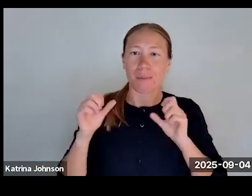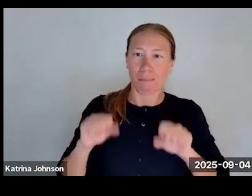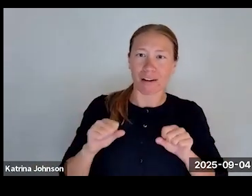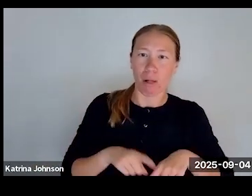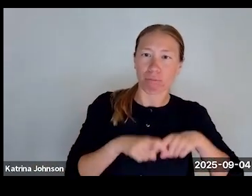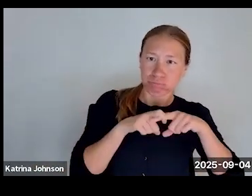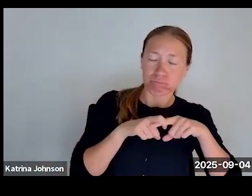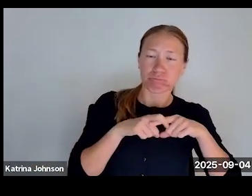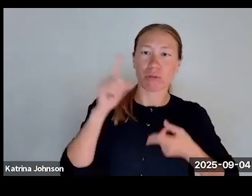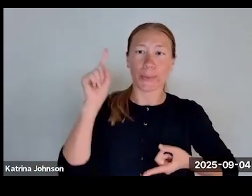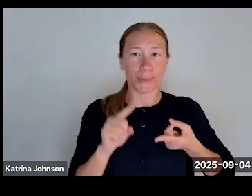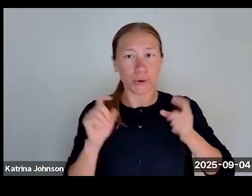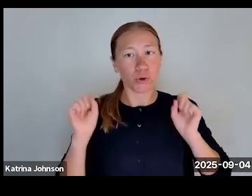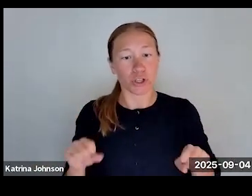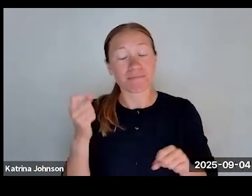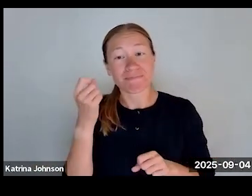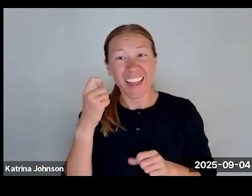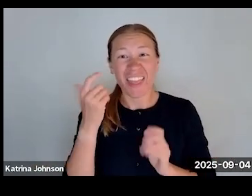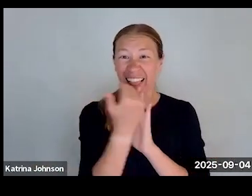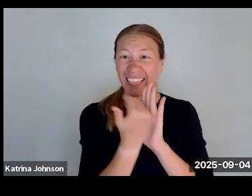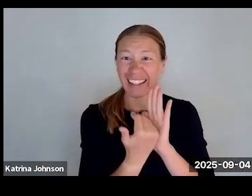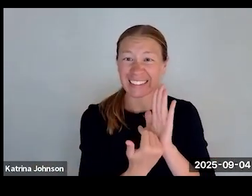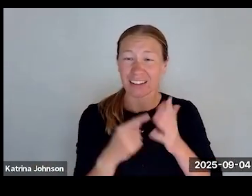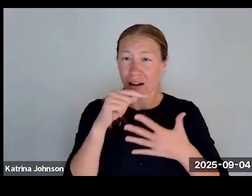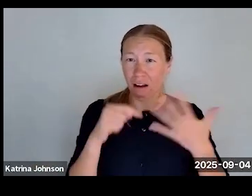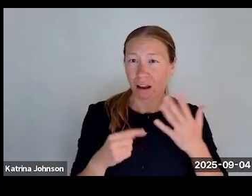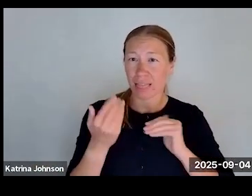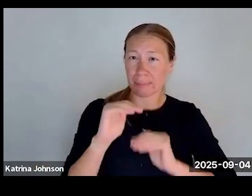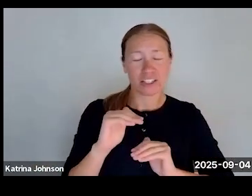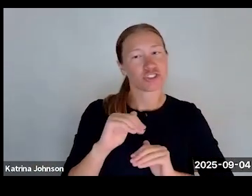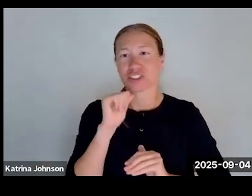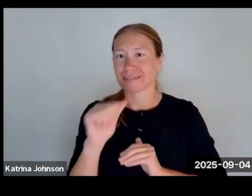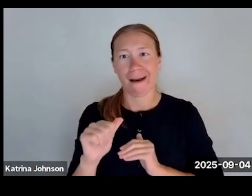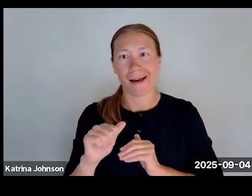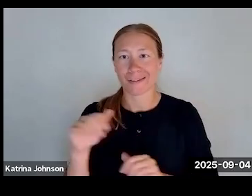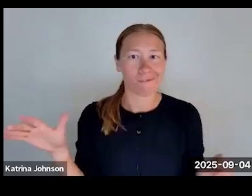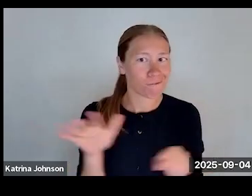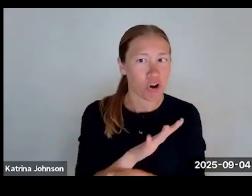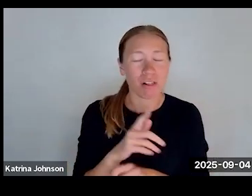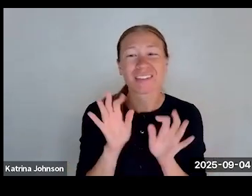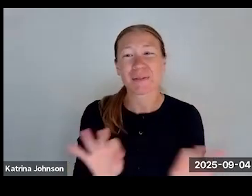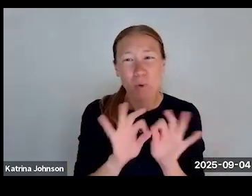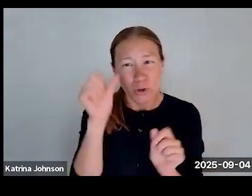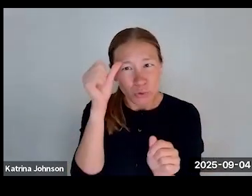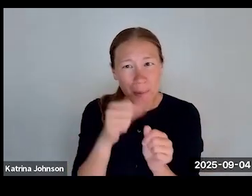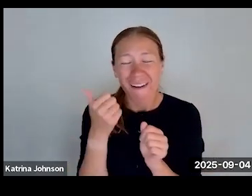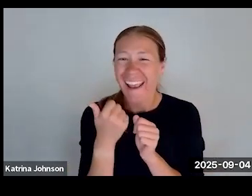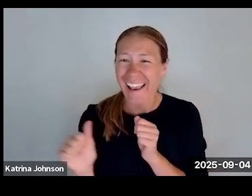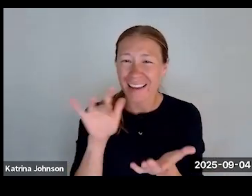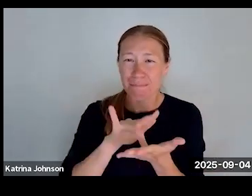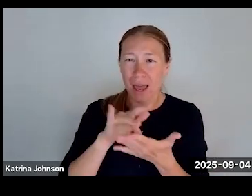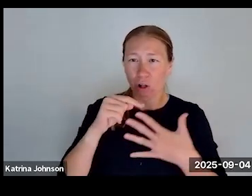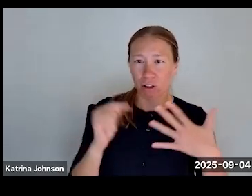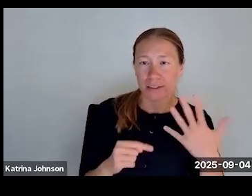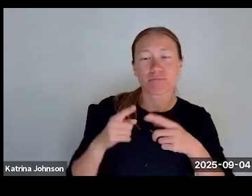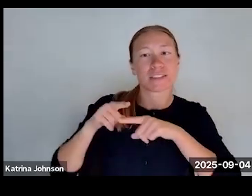of limitations is not exhaustive, and it's important to remember that any medical condition, depending on the impact